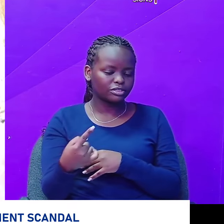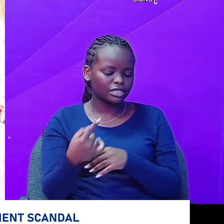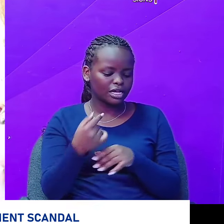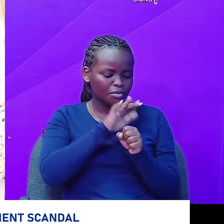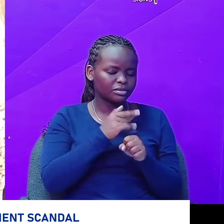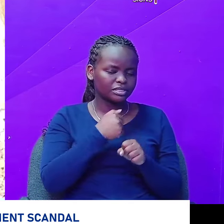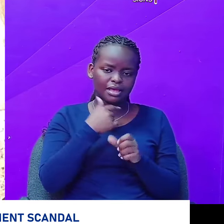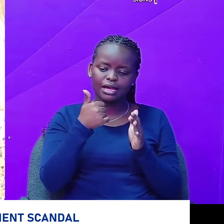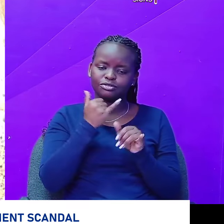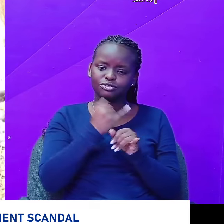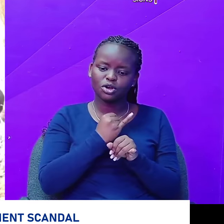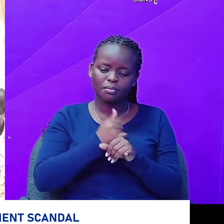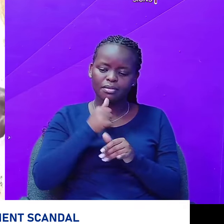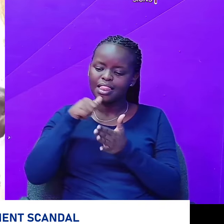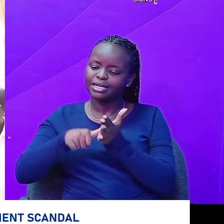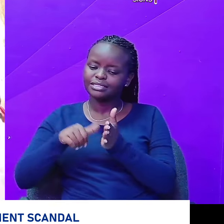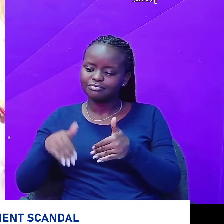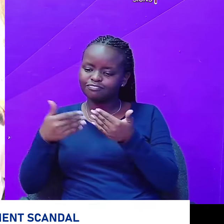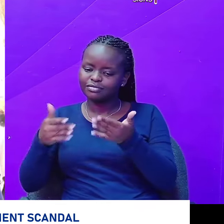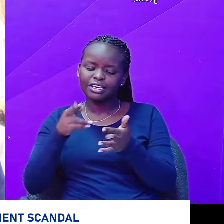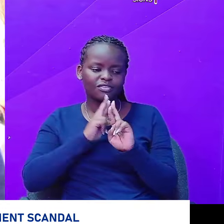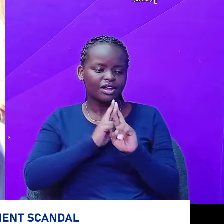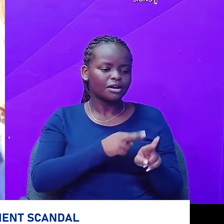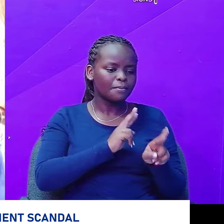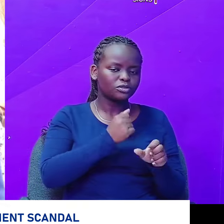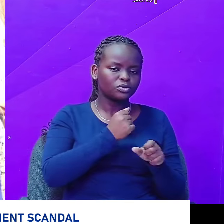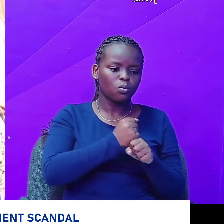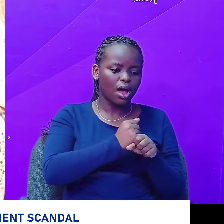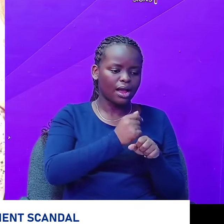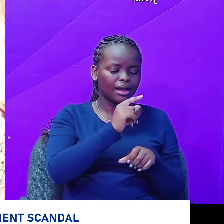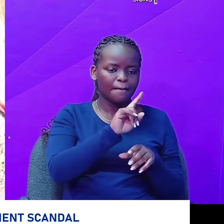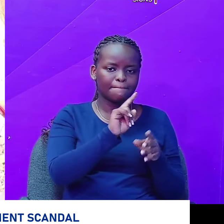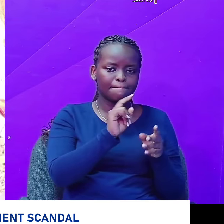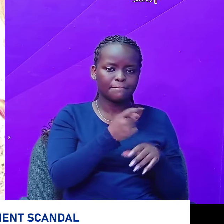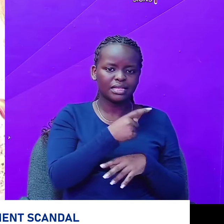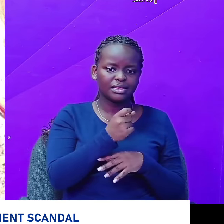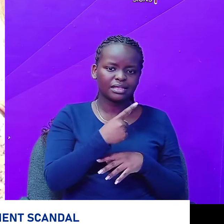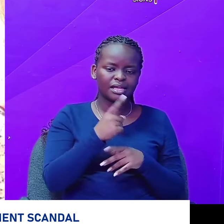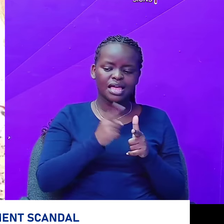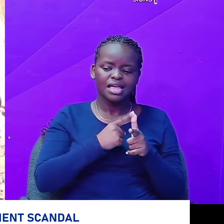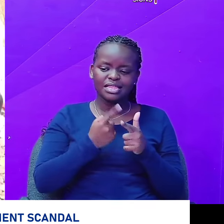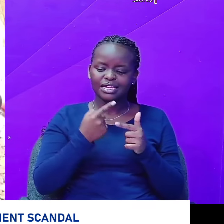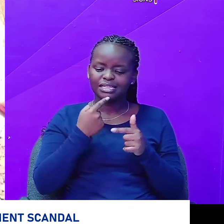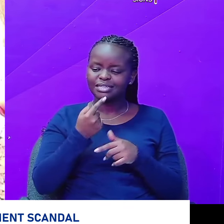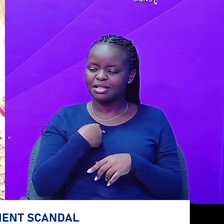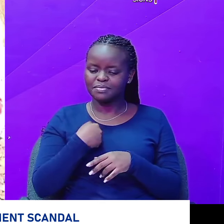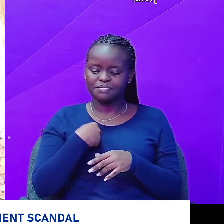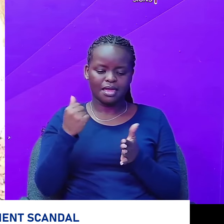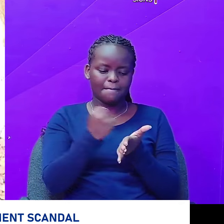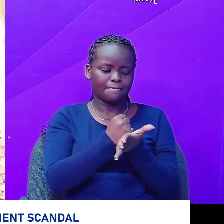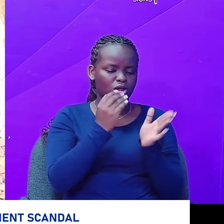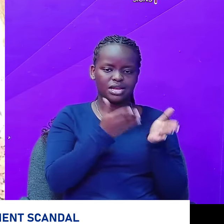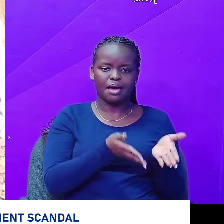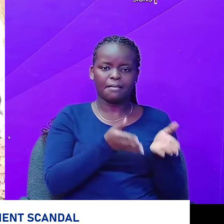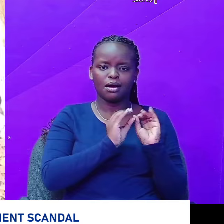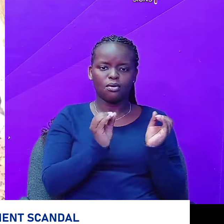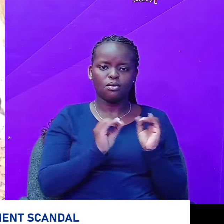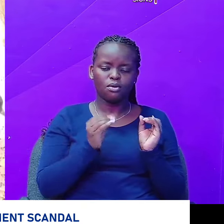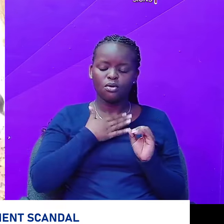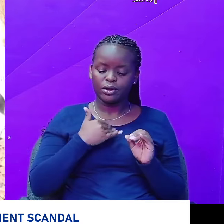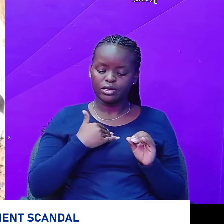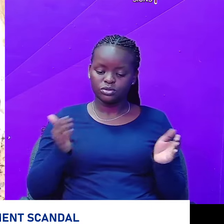a letter, I reported, I worked for 8 months, I was told I'm not eligible to be employed here. So I think we want to urge the governor